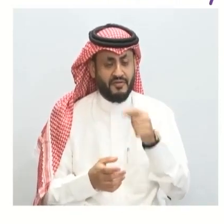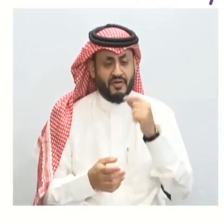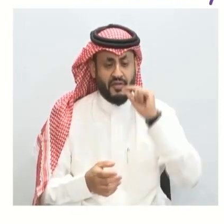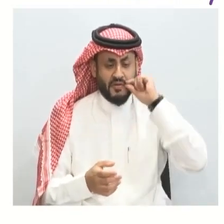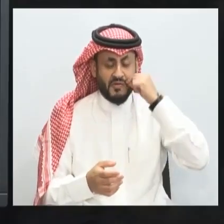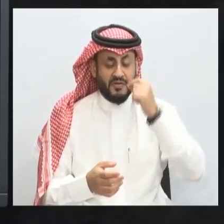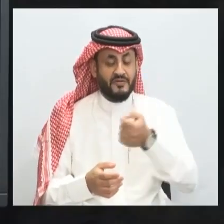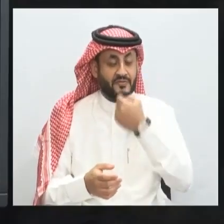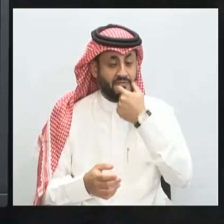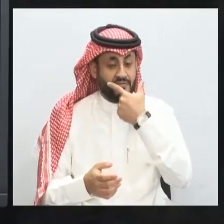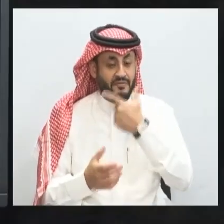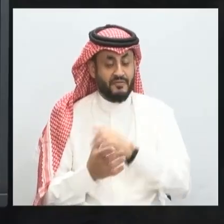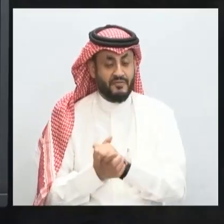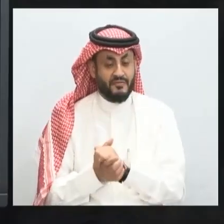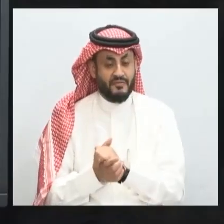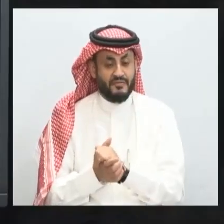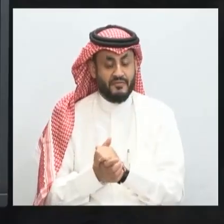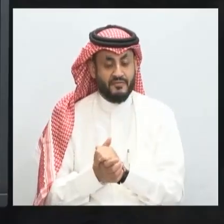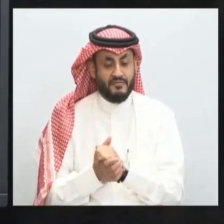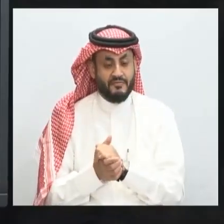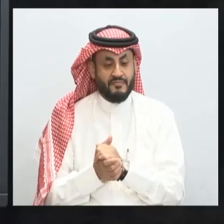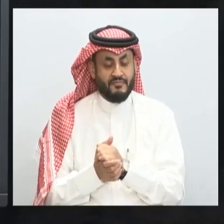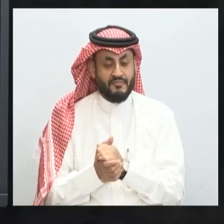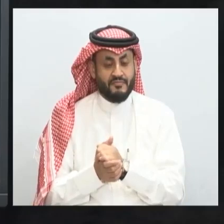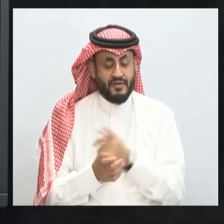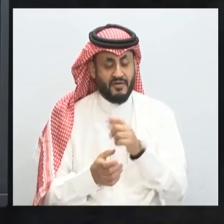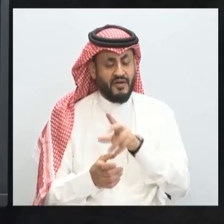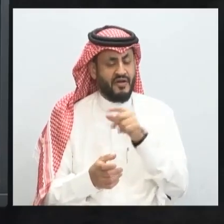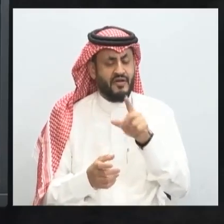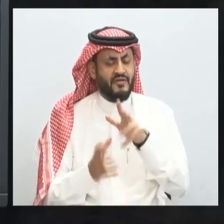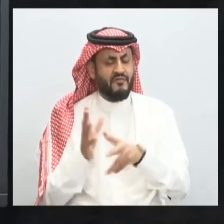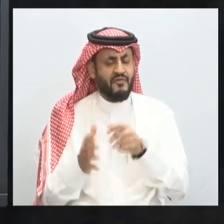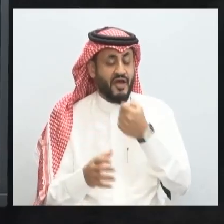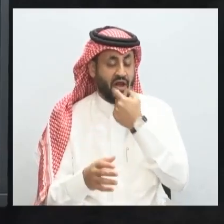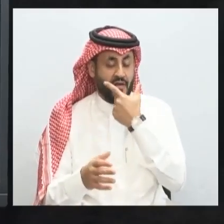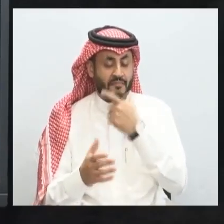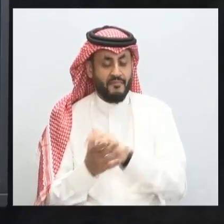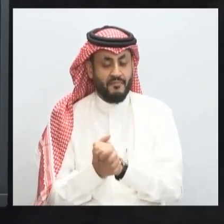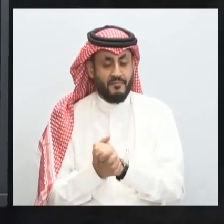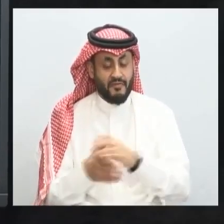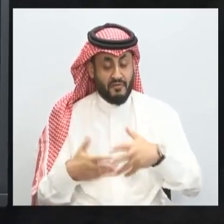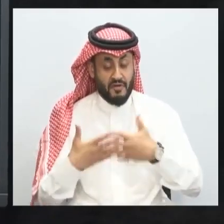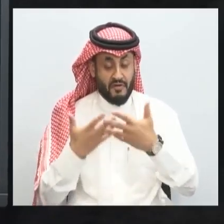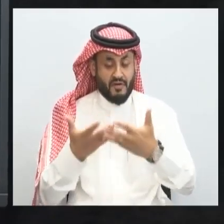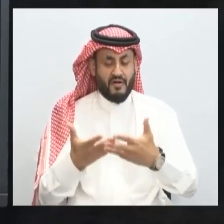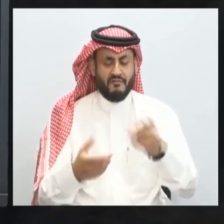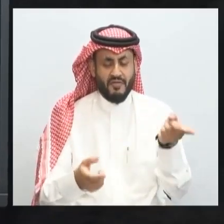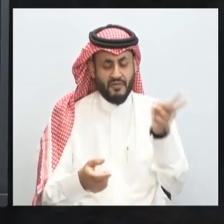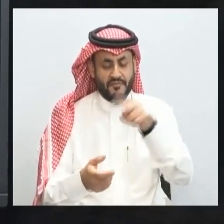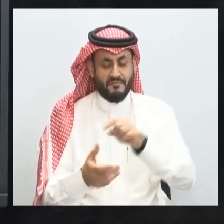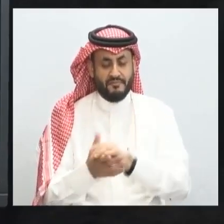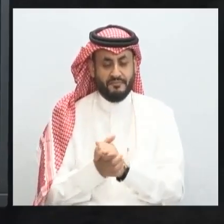he's smiling. Okay, so we have here, he looks happy here, and he is optimistic about the